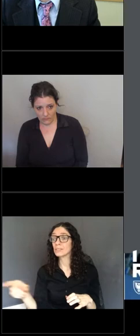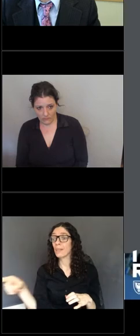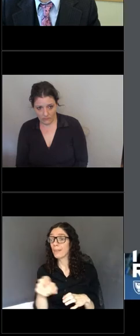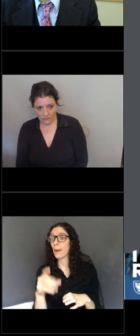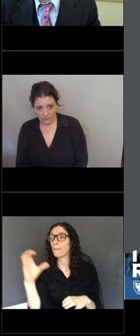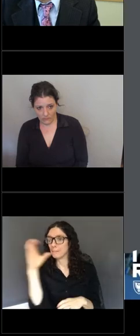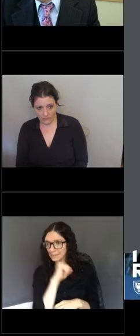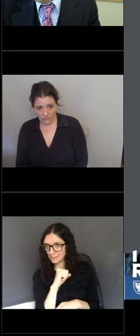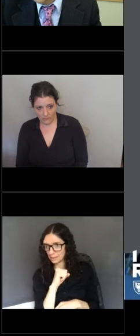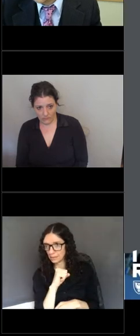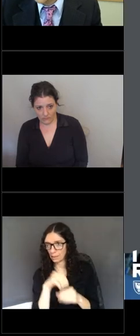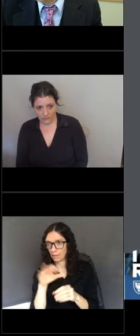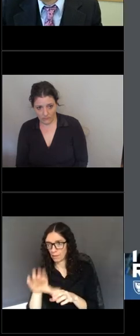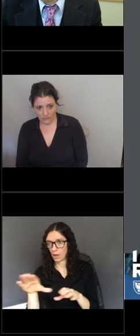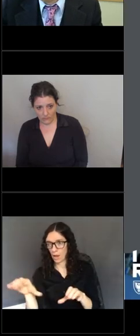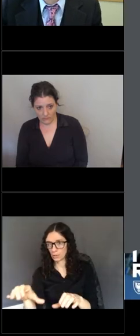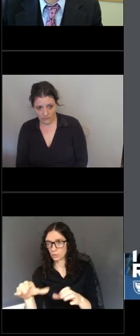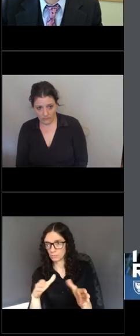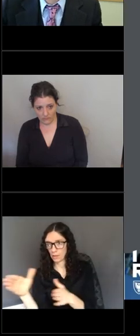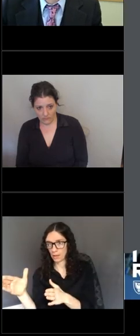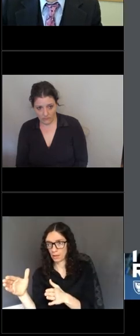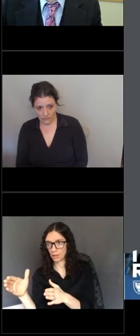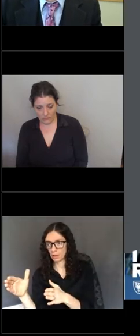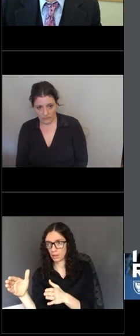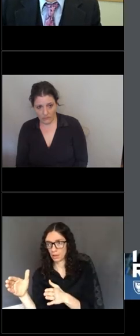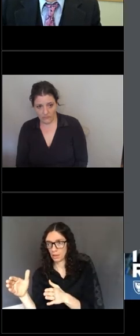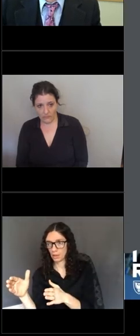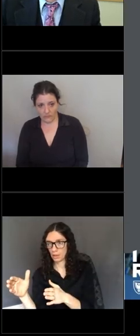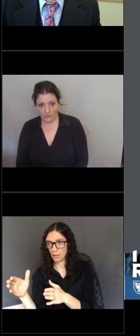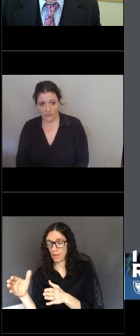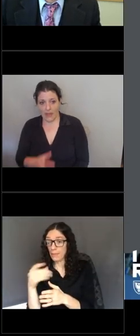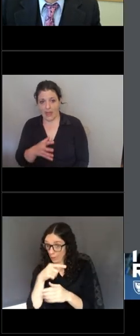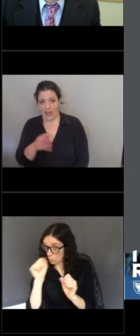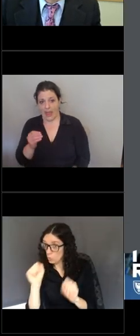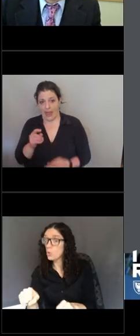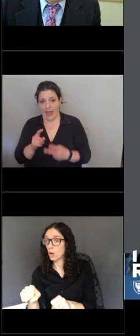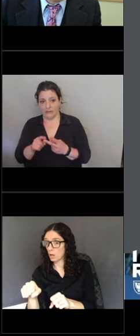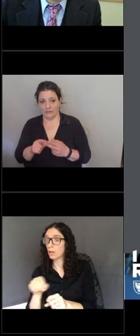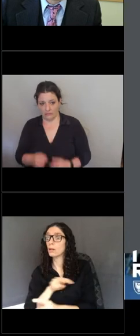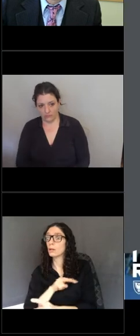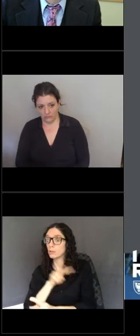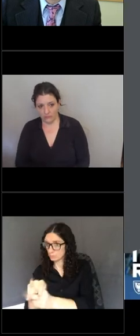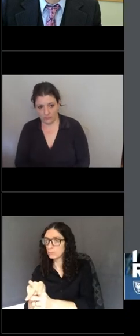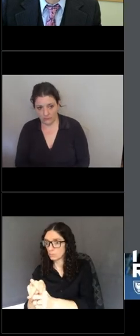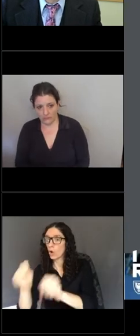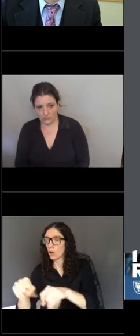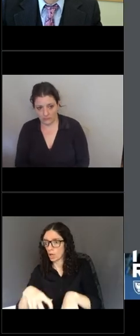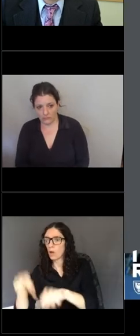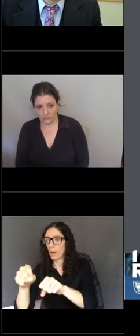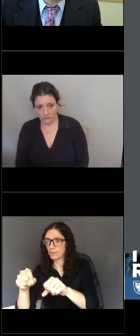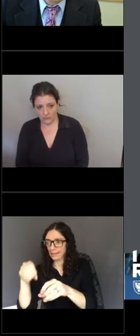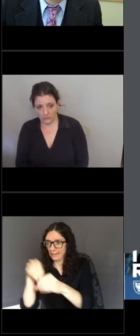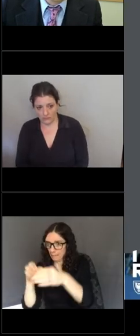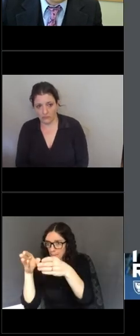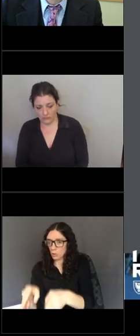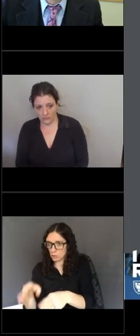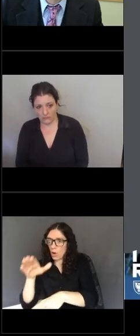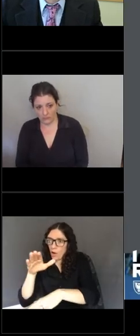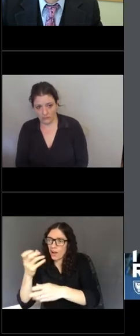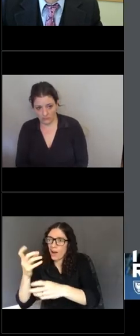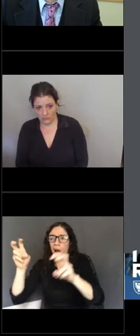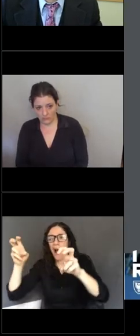are being put into place on the ground in person. There's a high probability that a lot of these